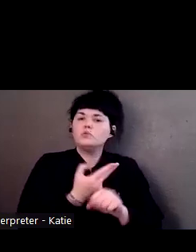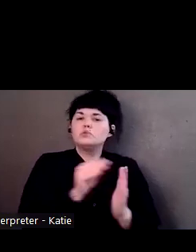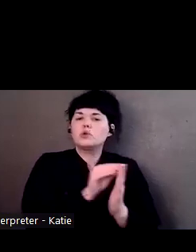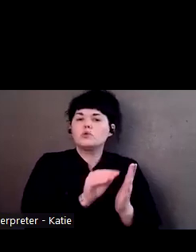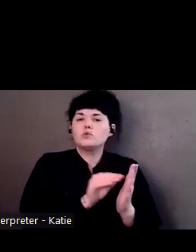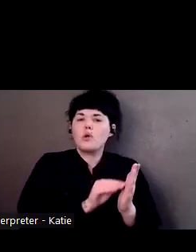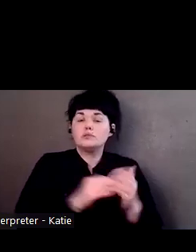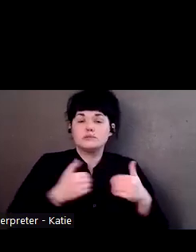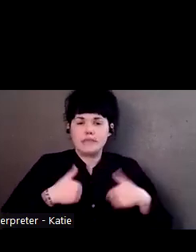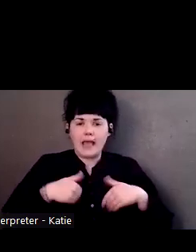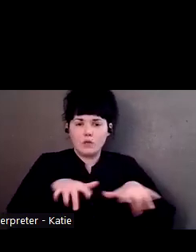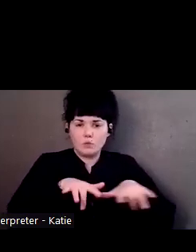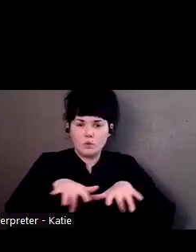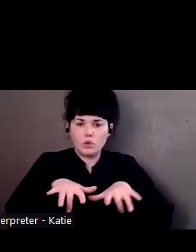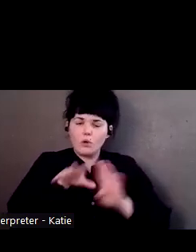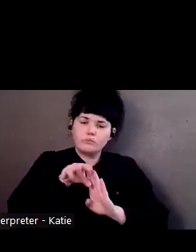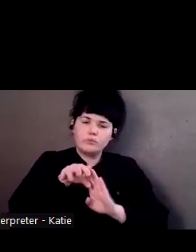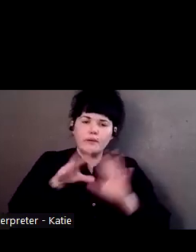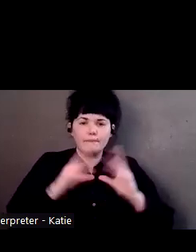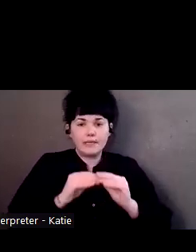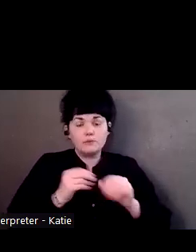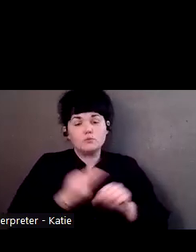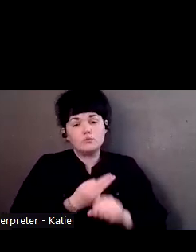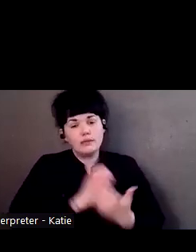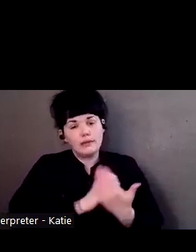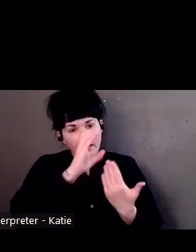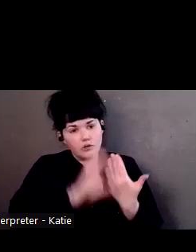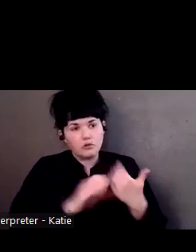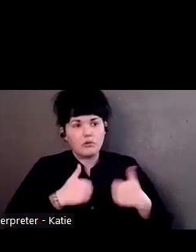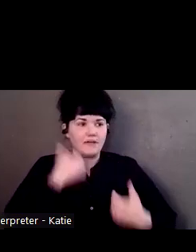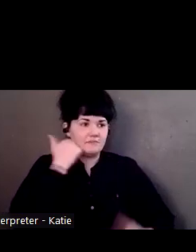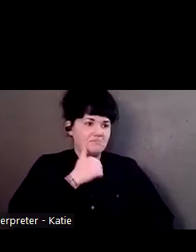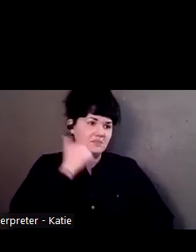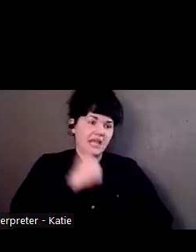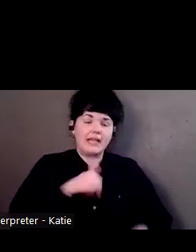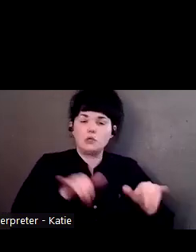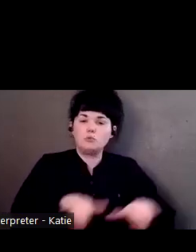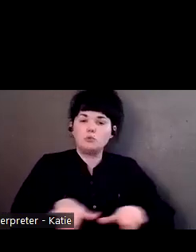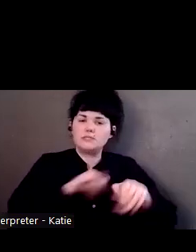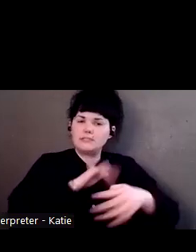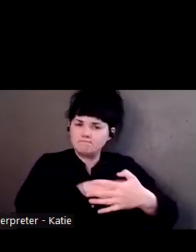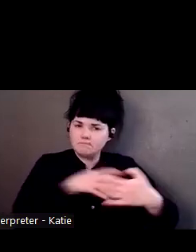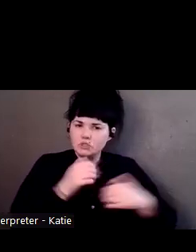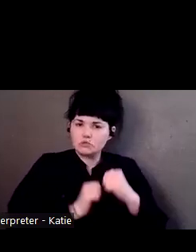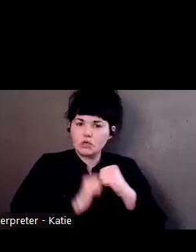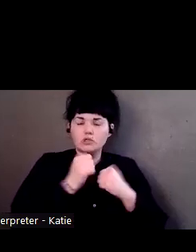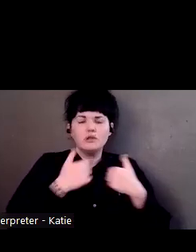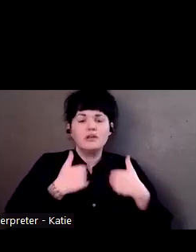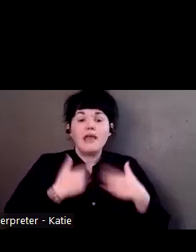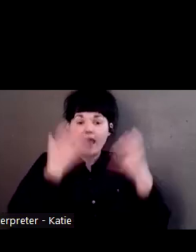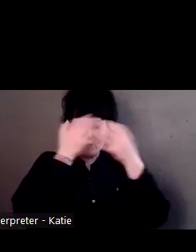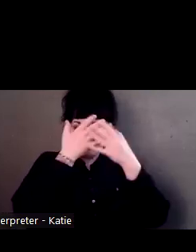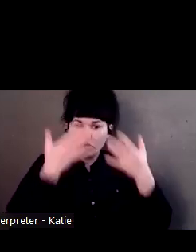use of a calendar, and establishing a daily routine or structure, and provide information in small pieces rather than in